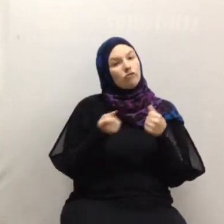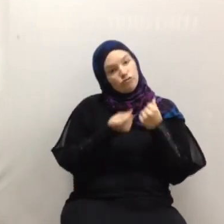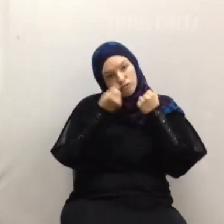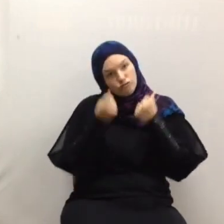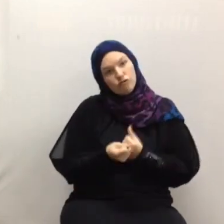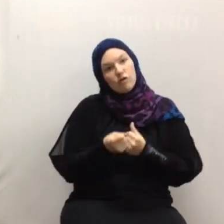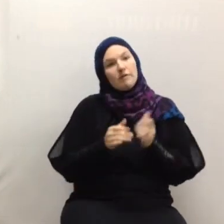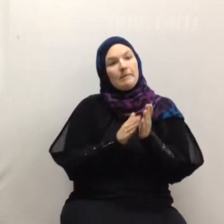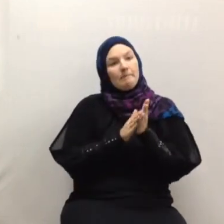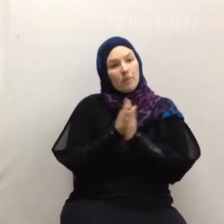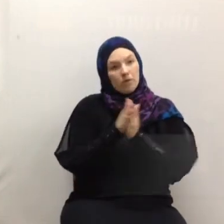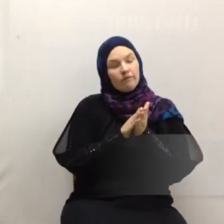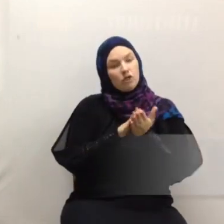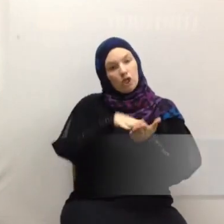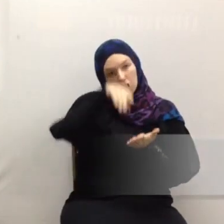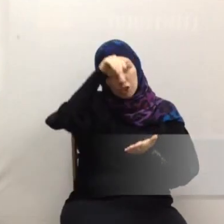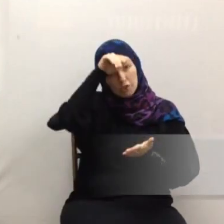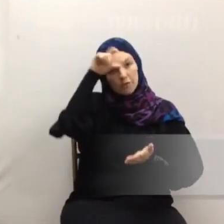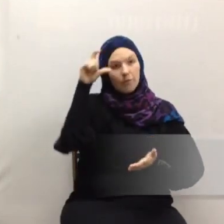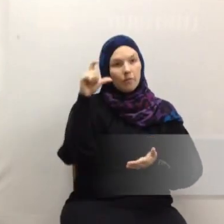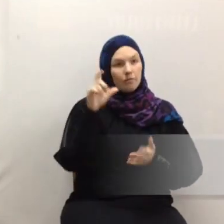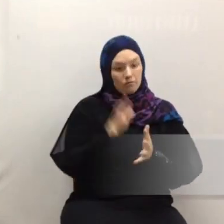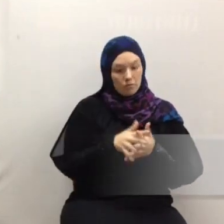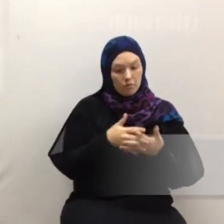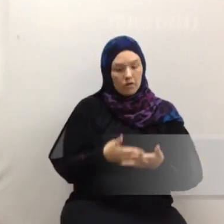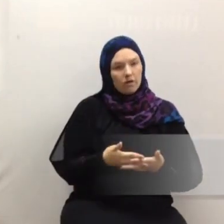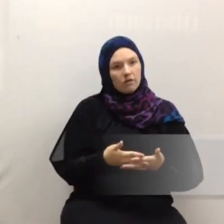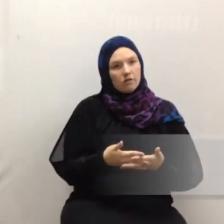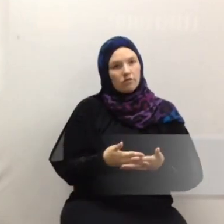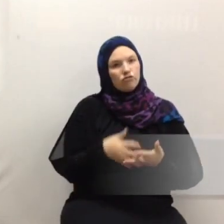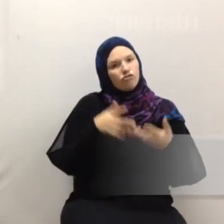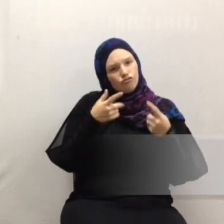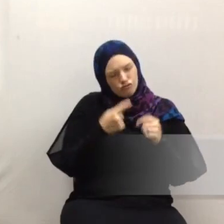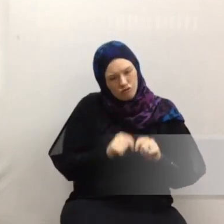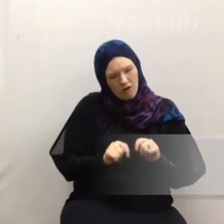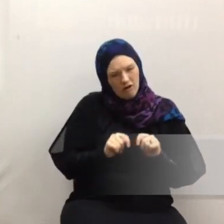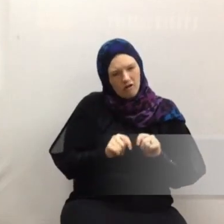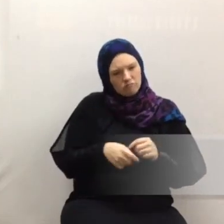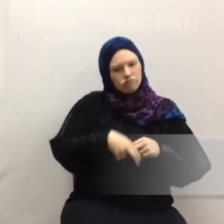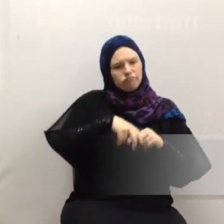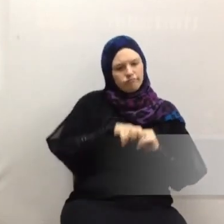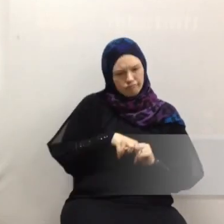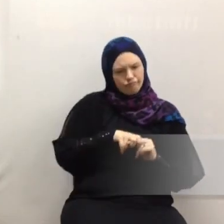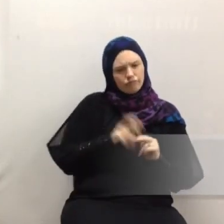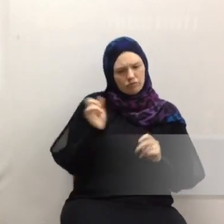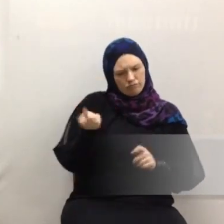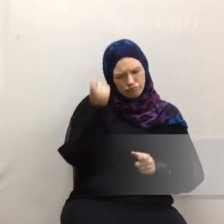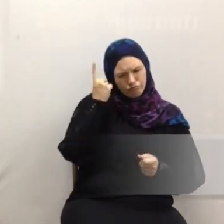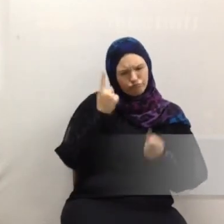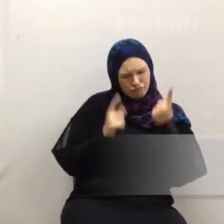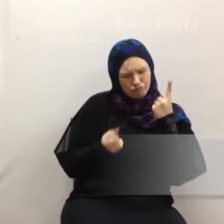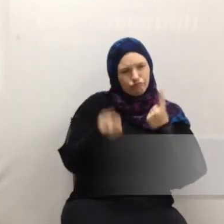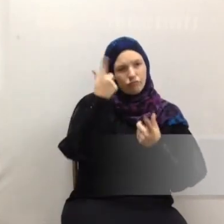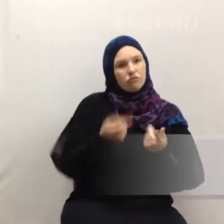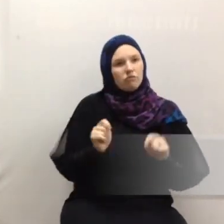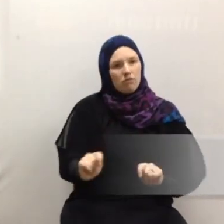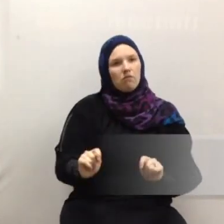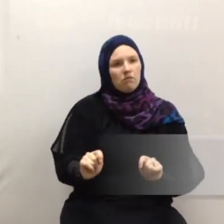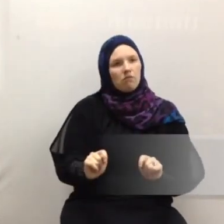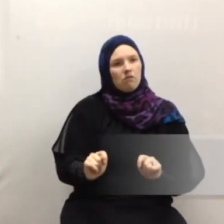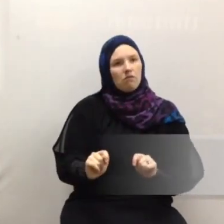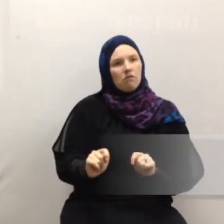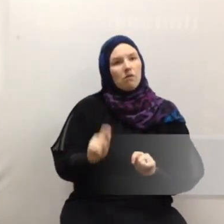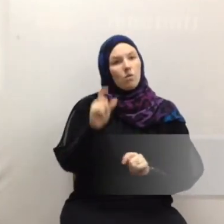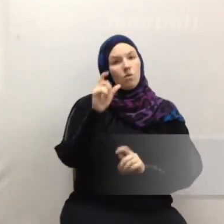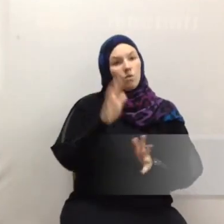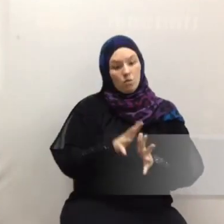the Quran is to understand and settle that issue, that the Quran will help you